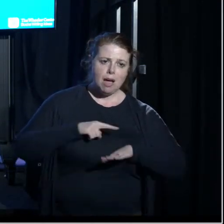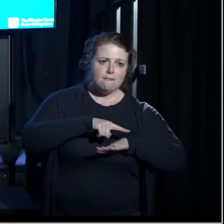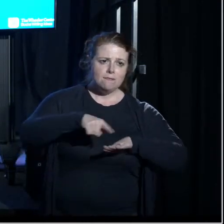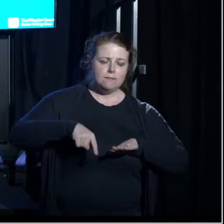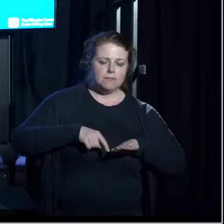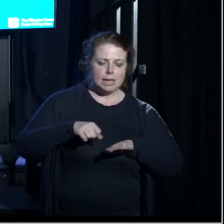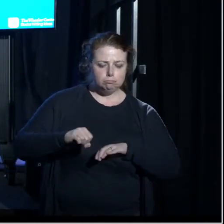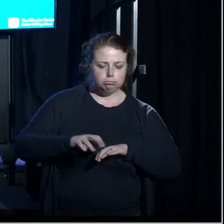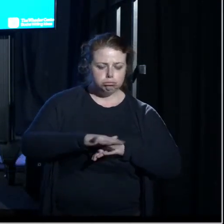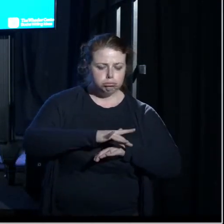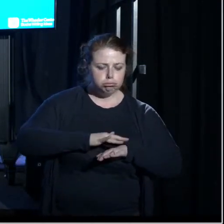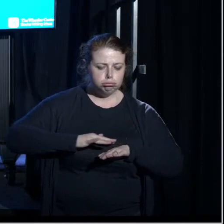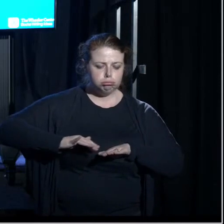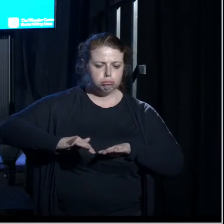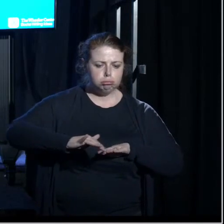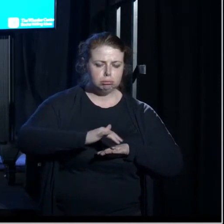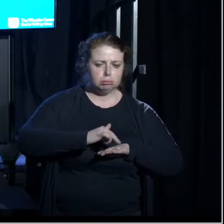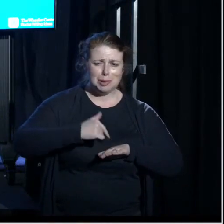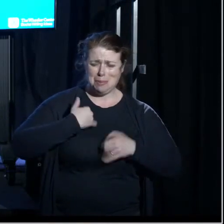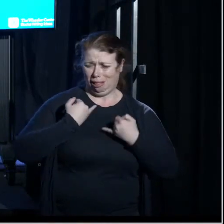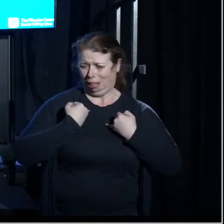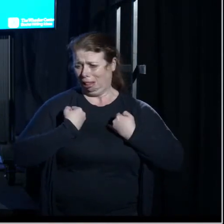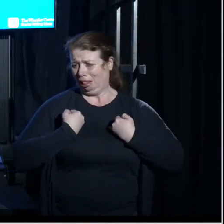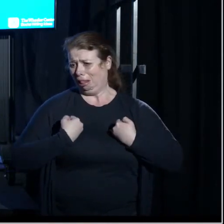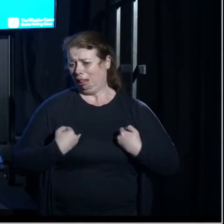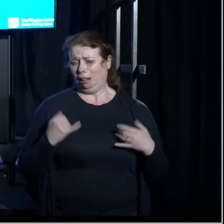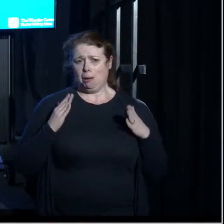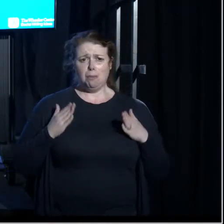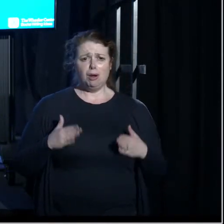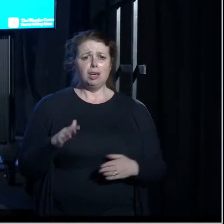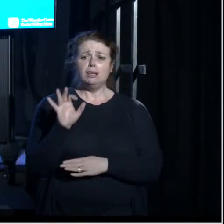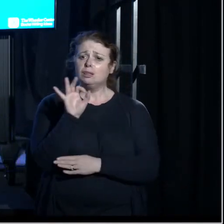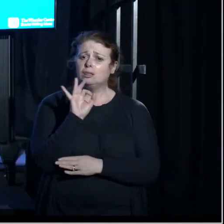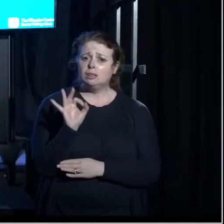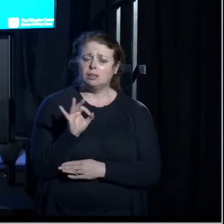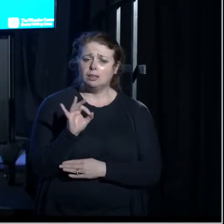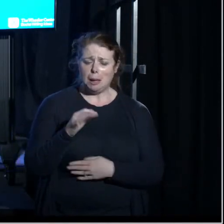There is no repulsion at my body. There is no unwelcome